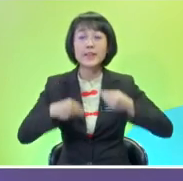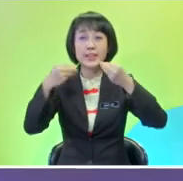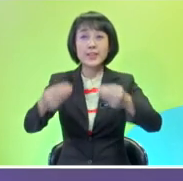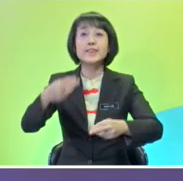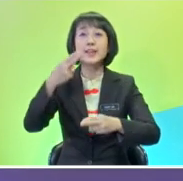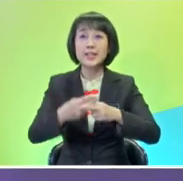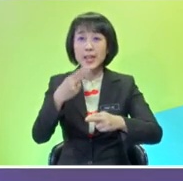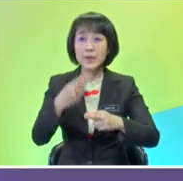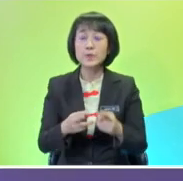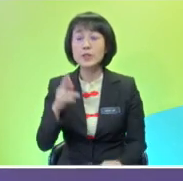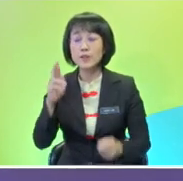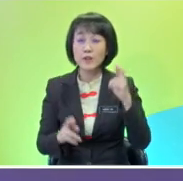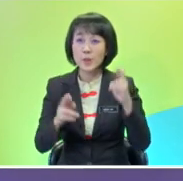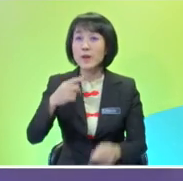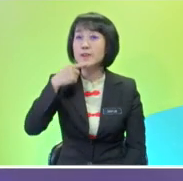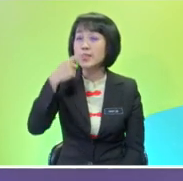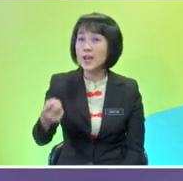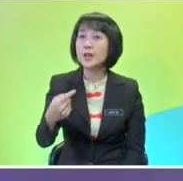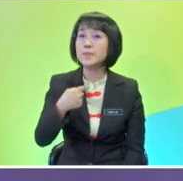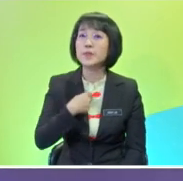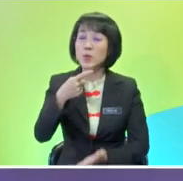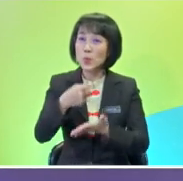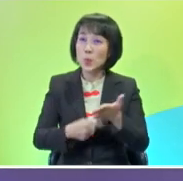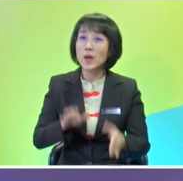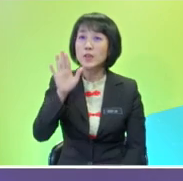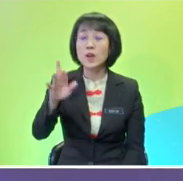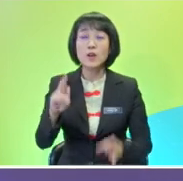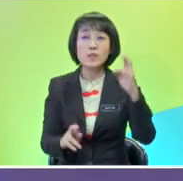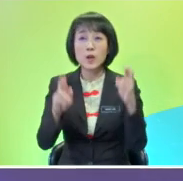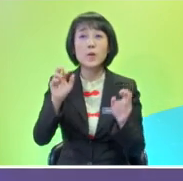and you can tell me what your robot can or can't do.